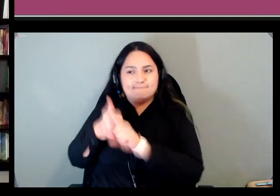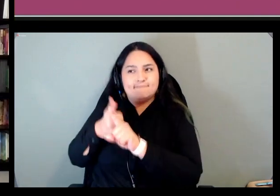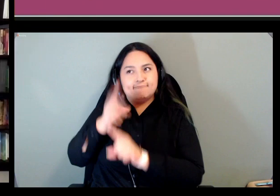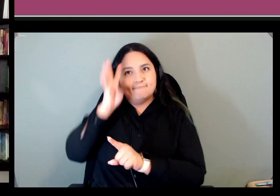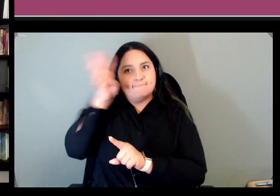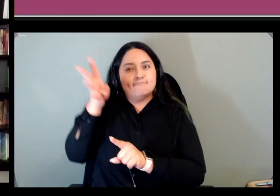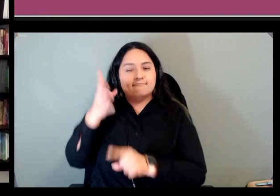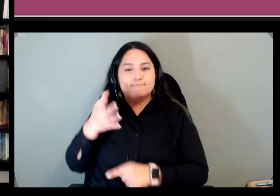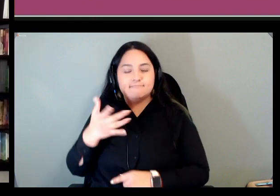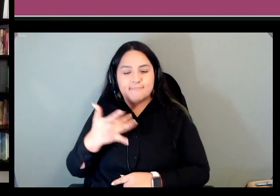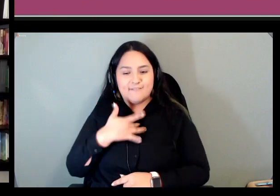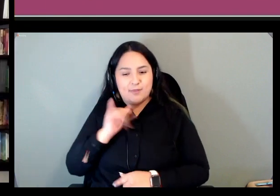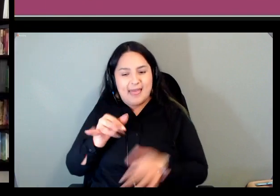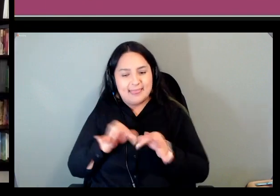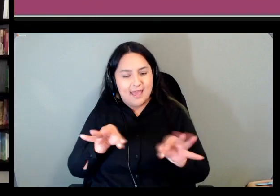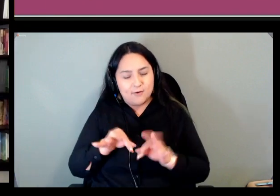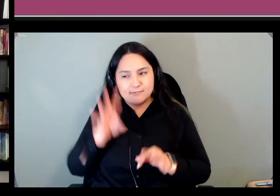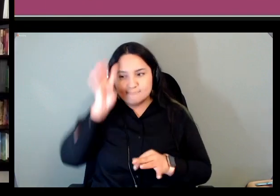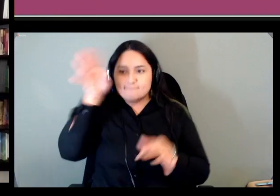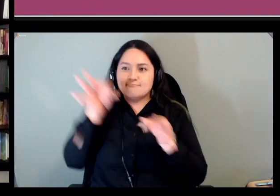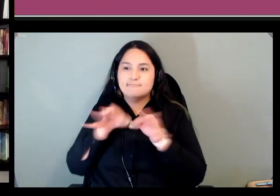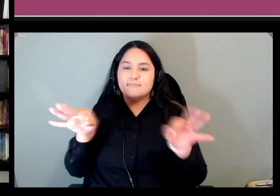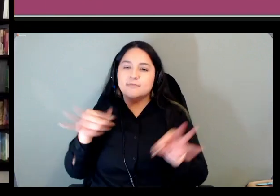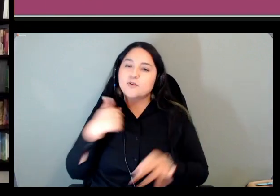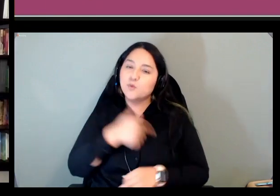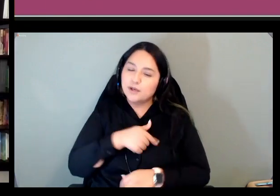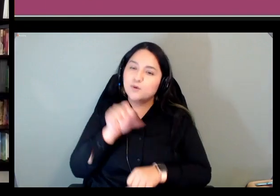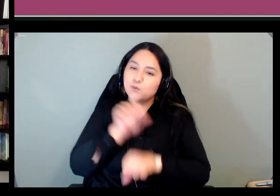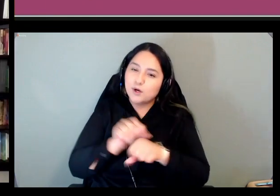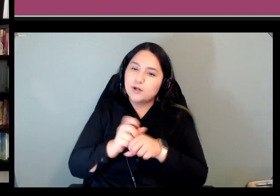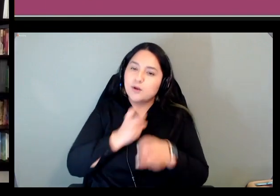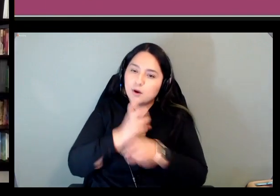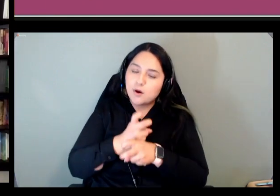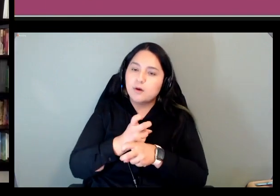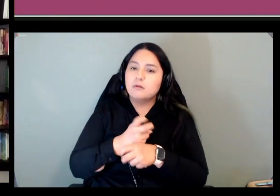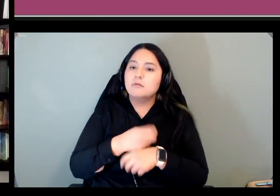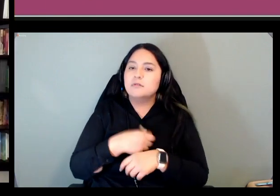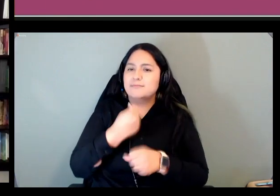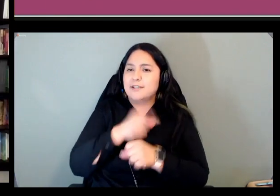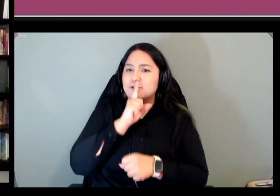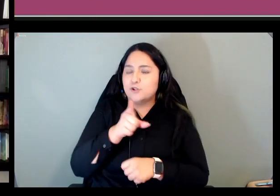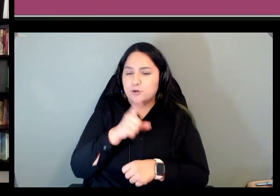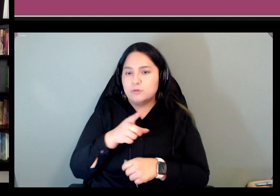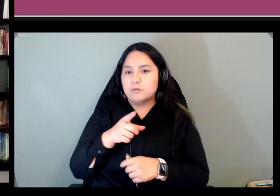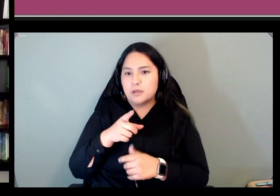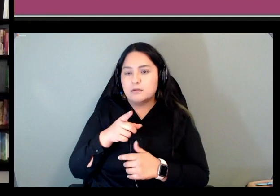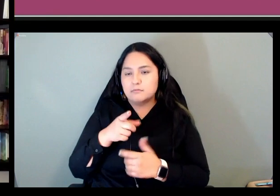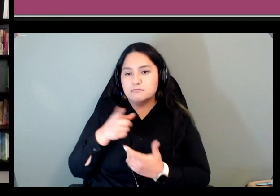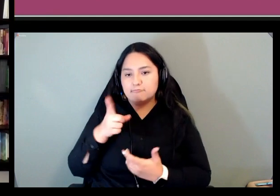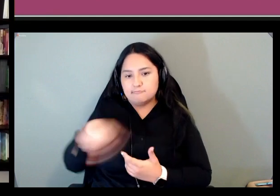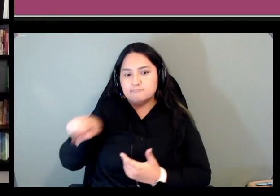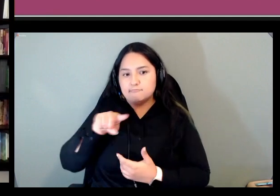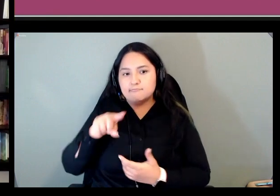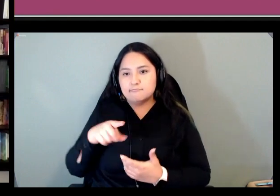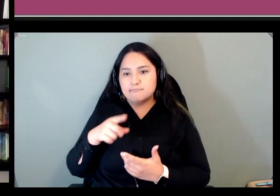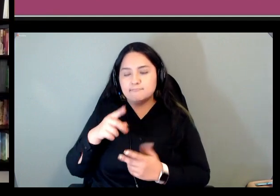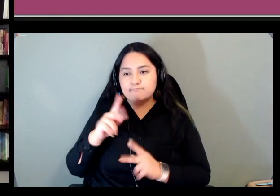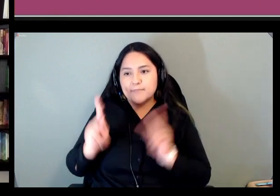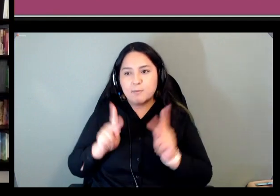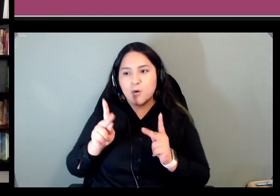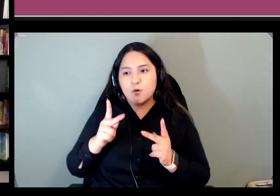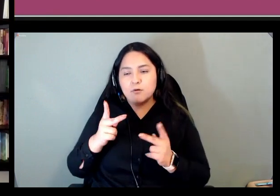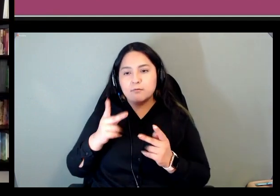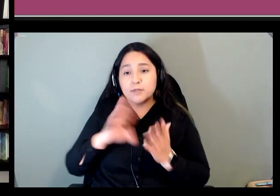in the language. And so we worked hard to ensure that people would not be overwhelmed